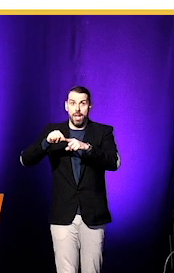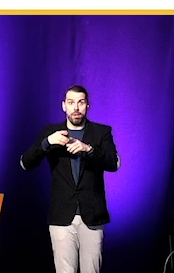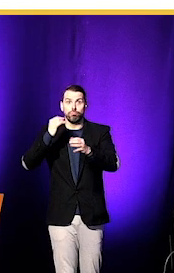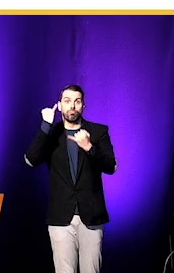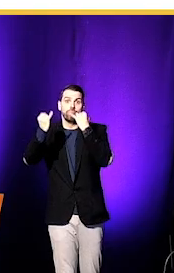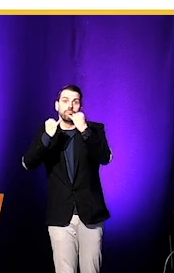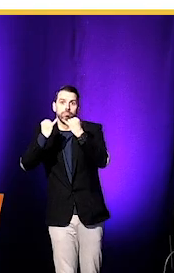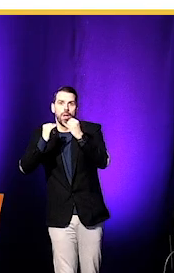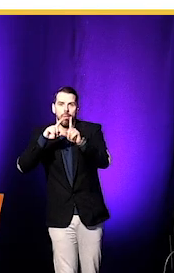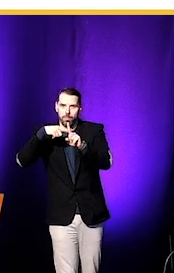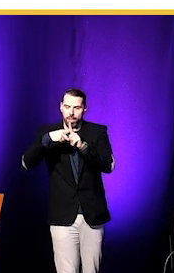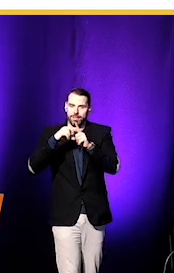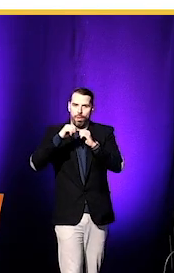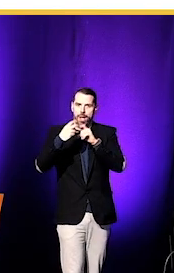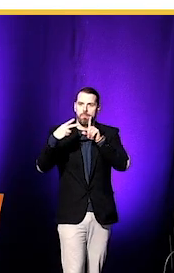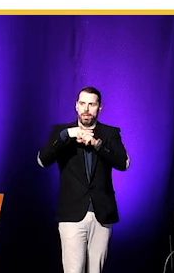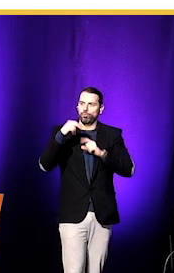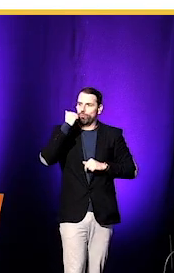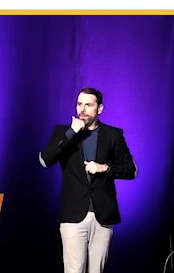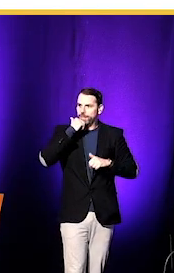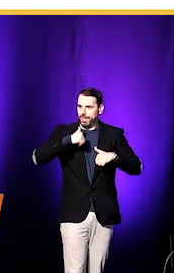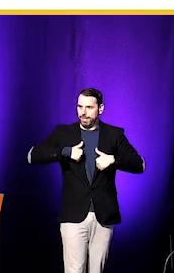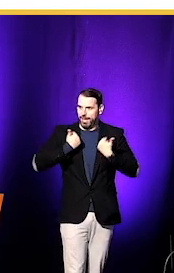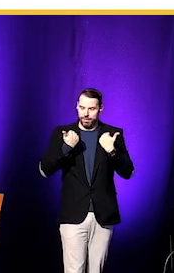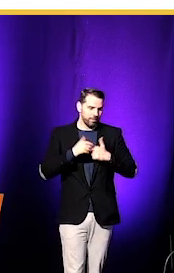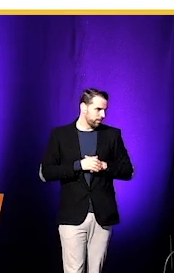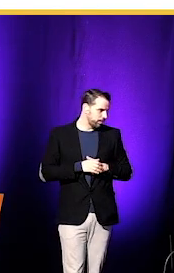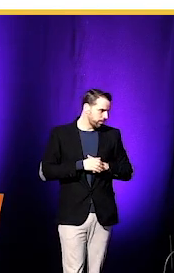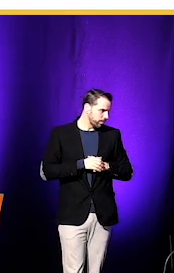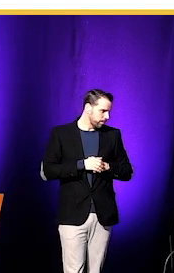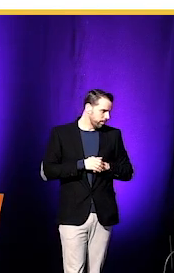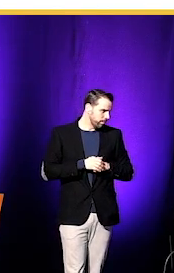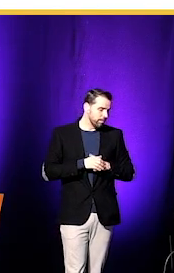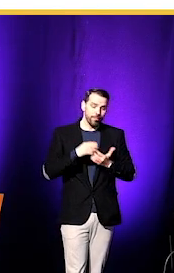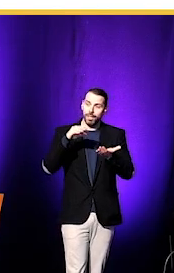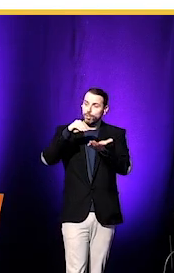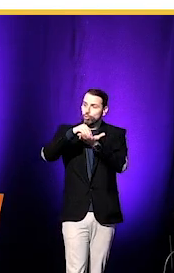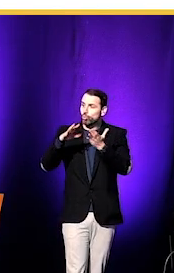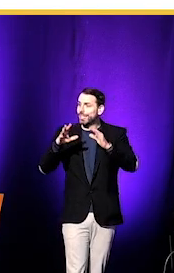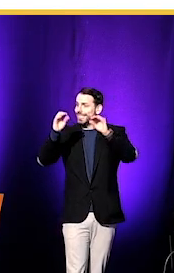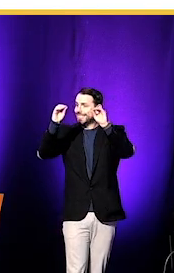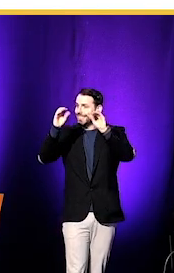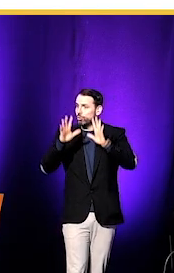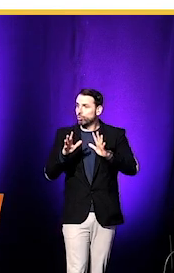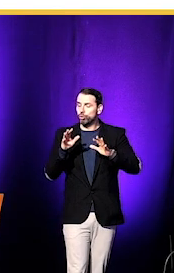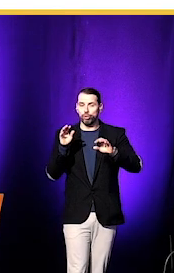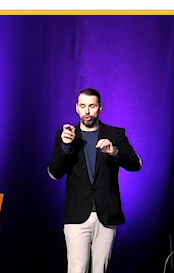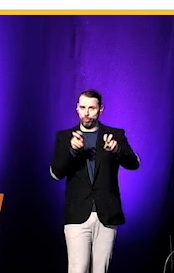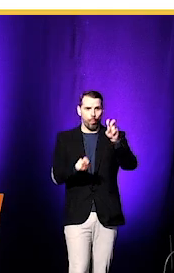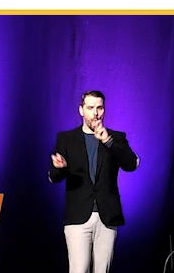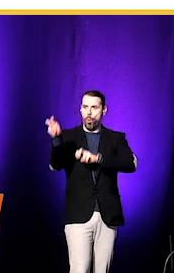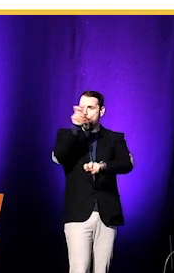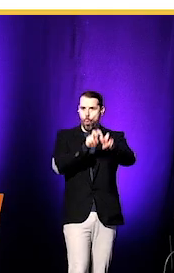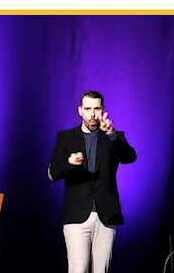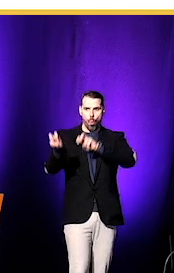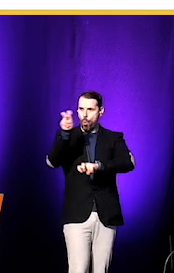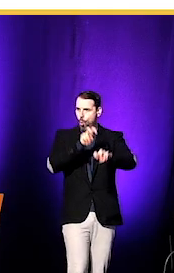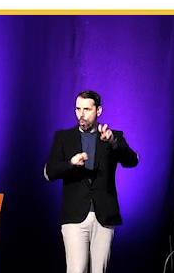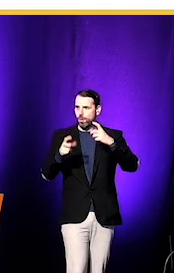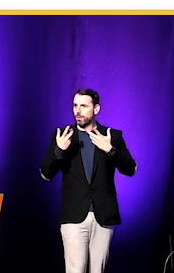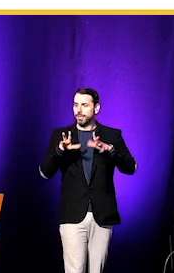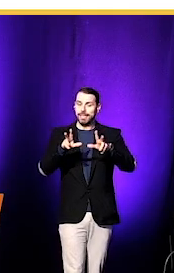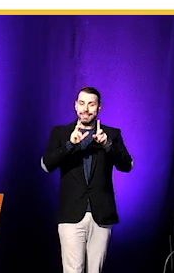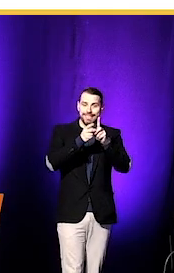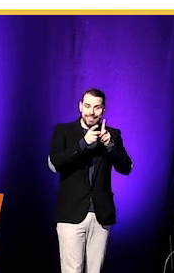movement. Students and instructors moved across different configurations of people and tools, across digital and physical